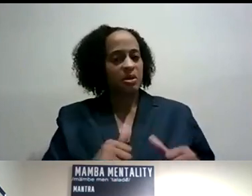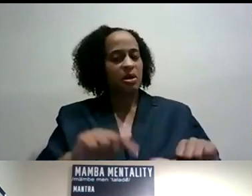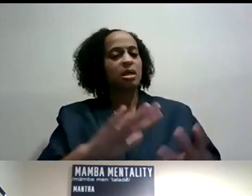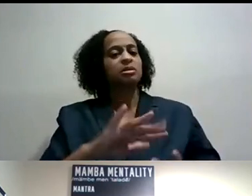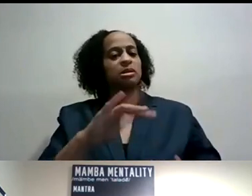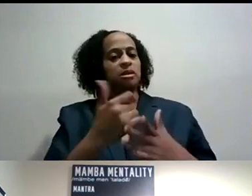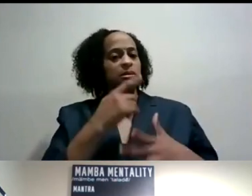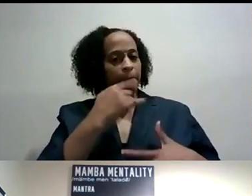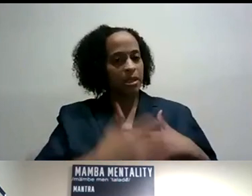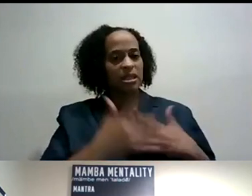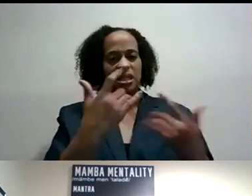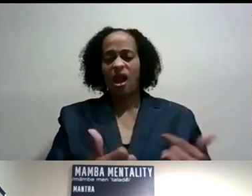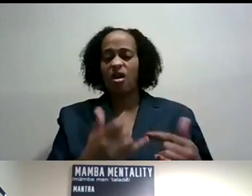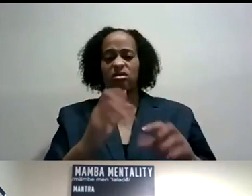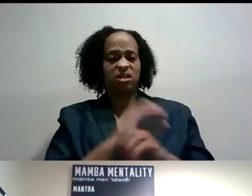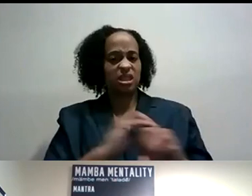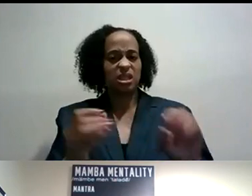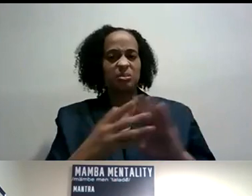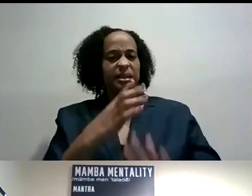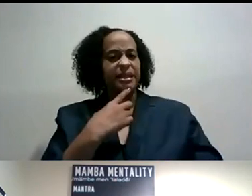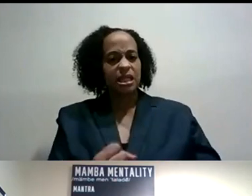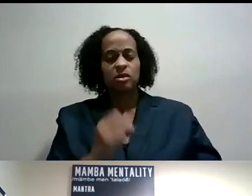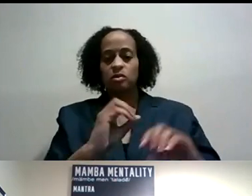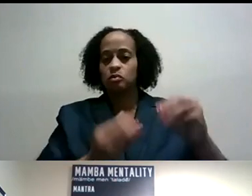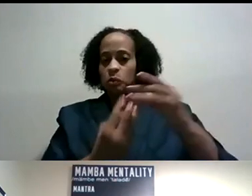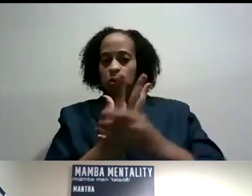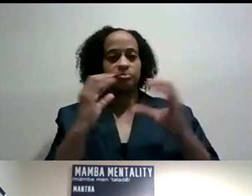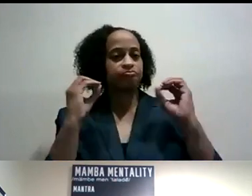on, you will get nothing but curses from the ground.